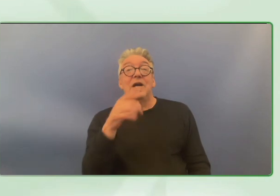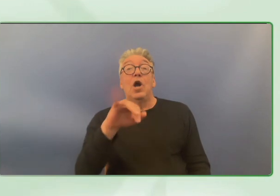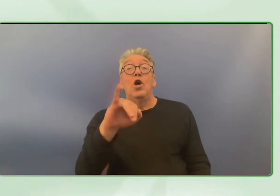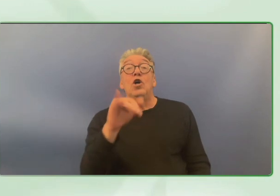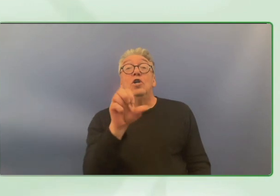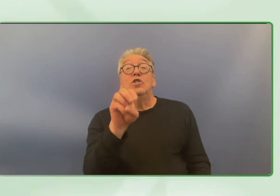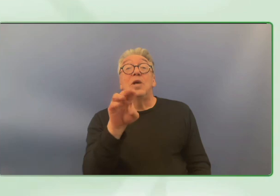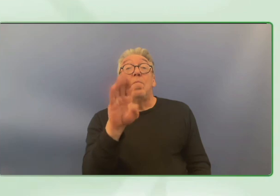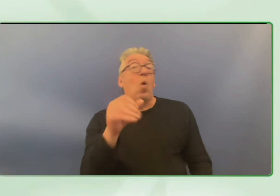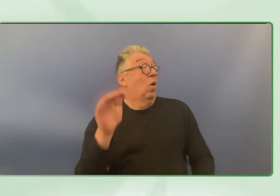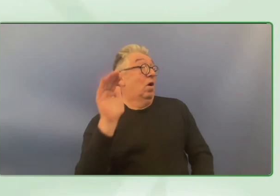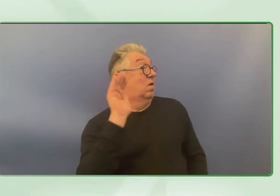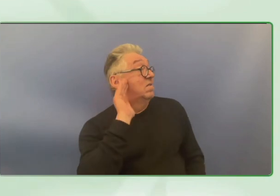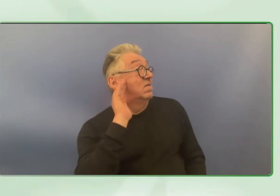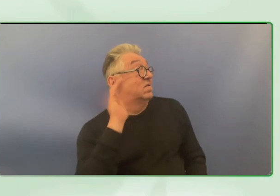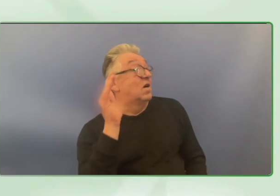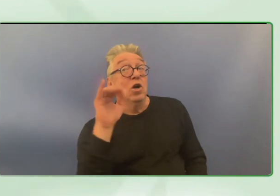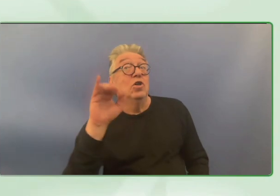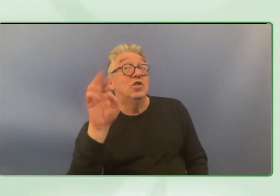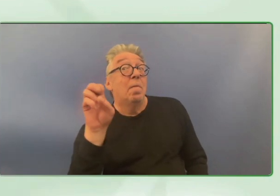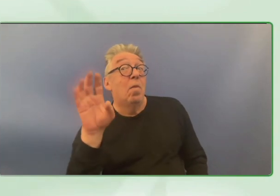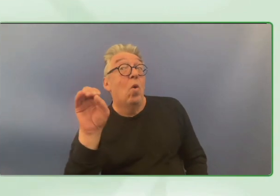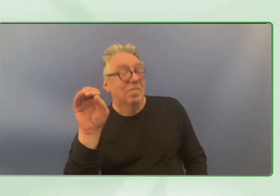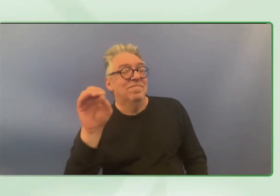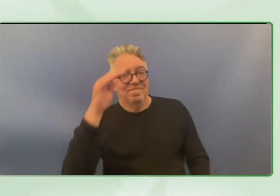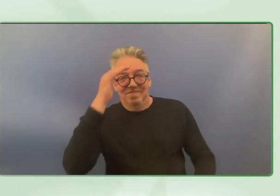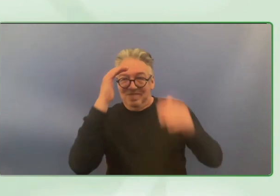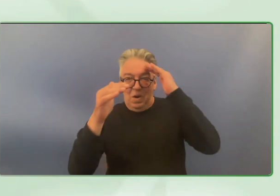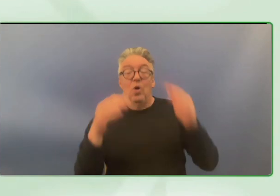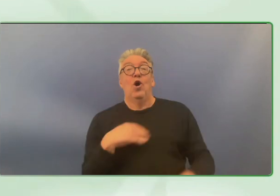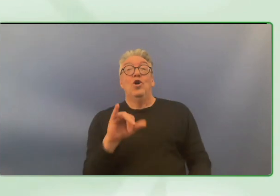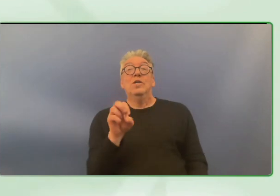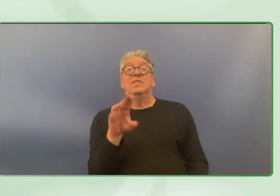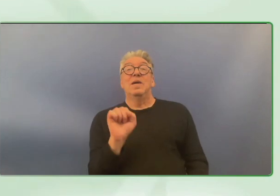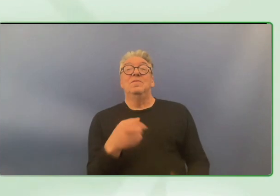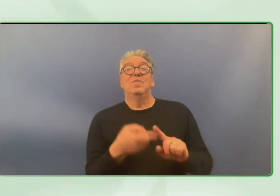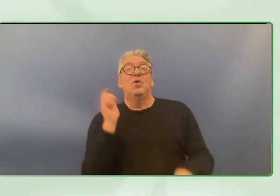Jambo? Thank you. I'm James from Kenya. I'm